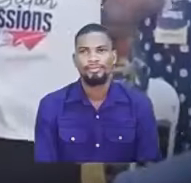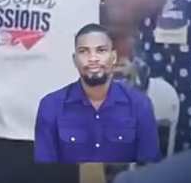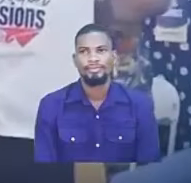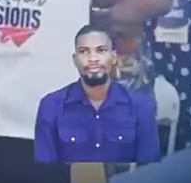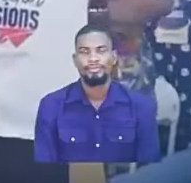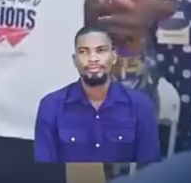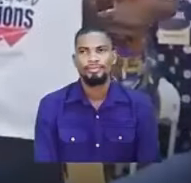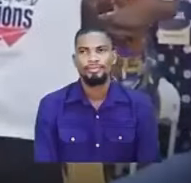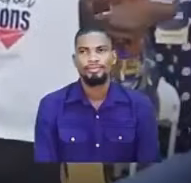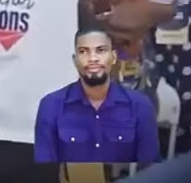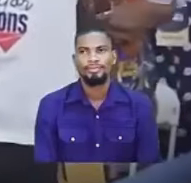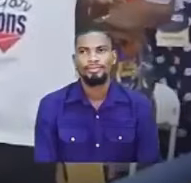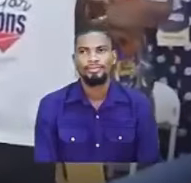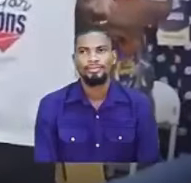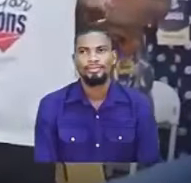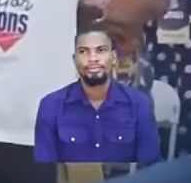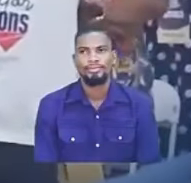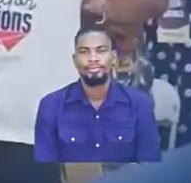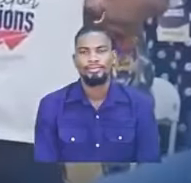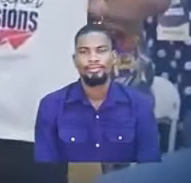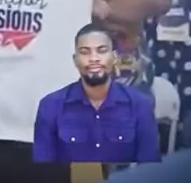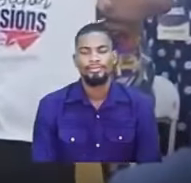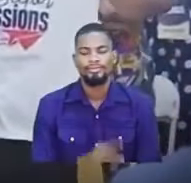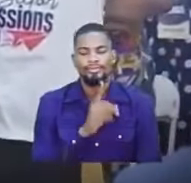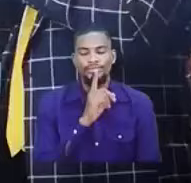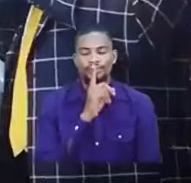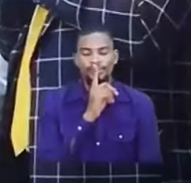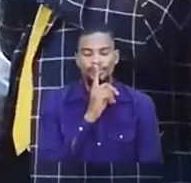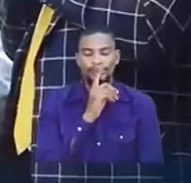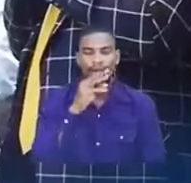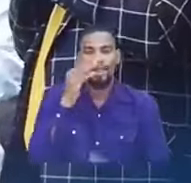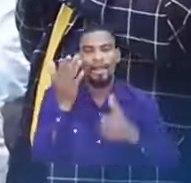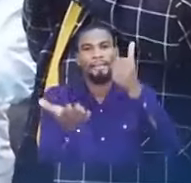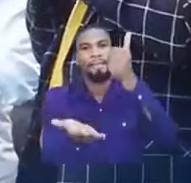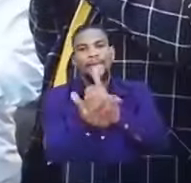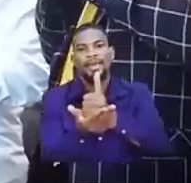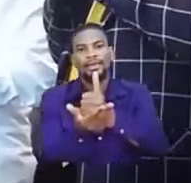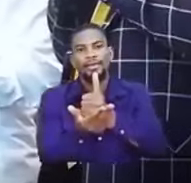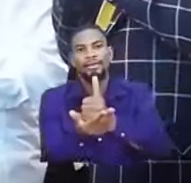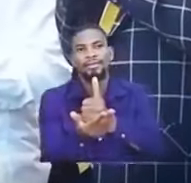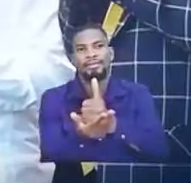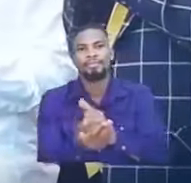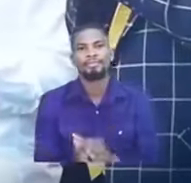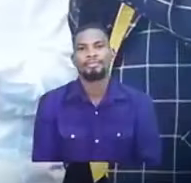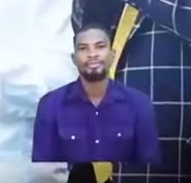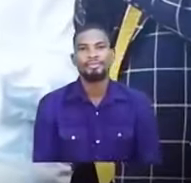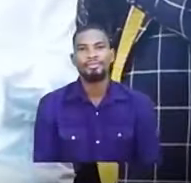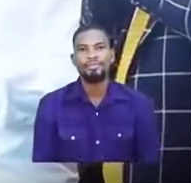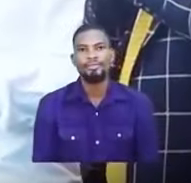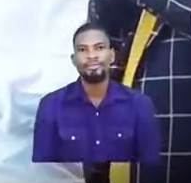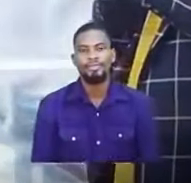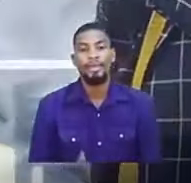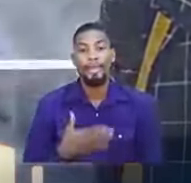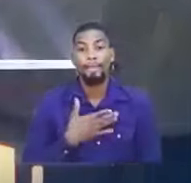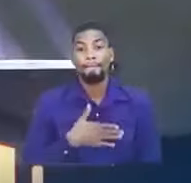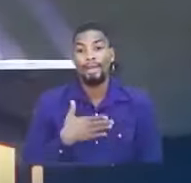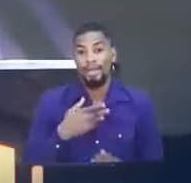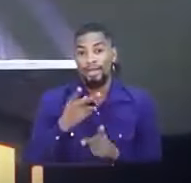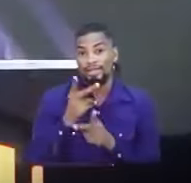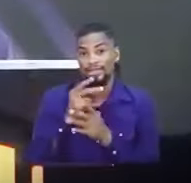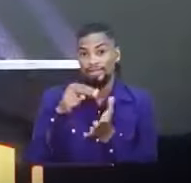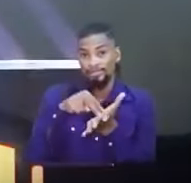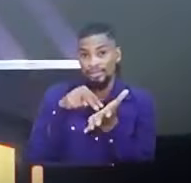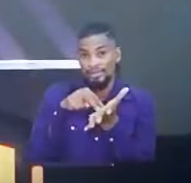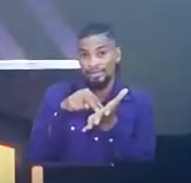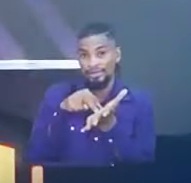Amen. Now, Shall we please keep standing?